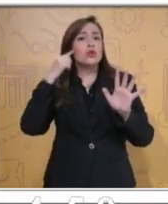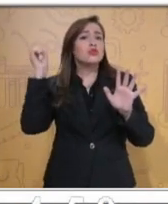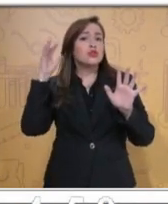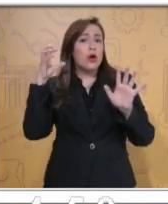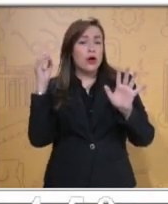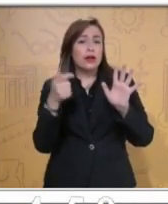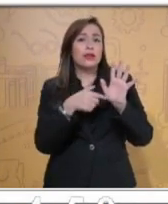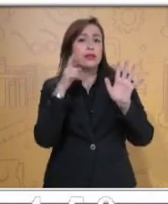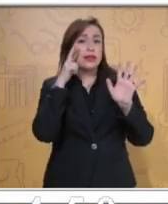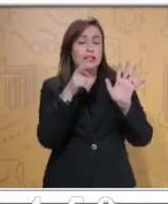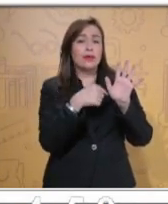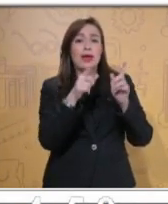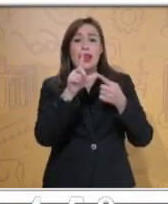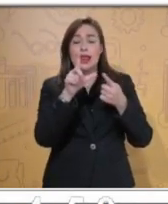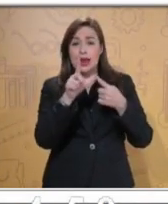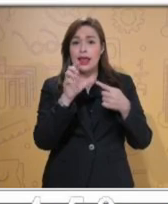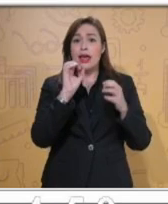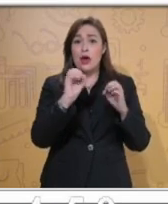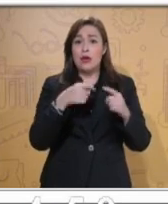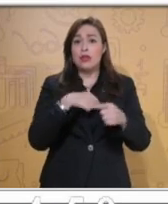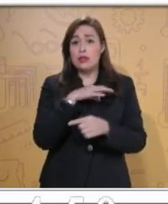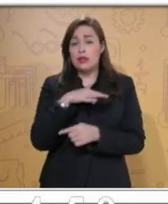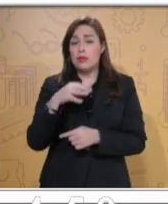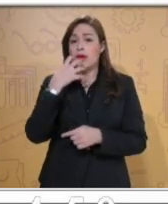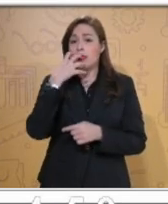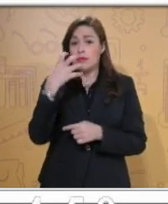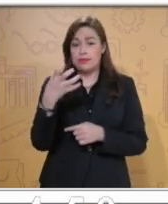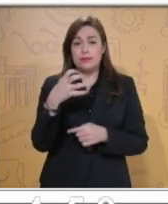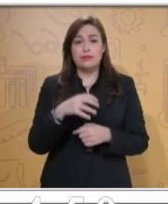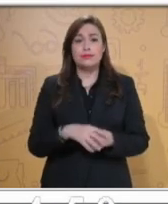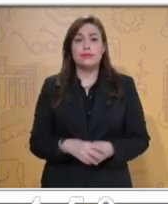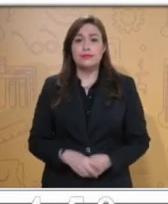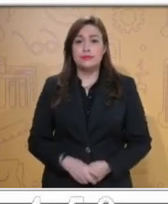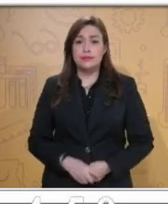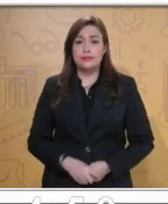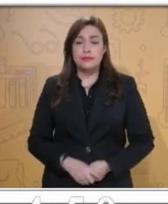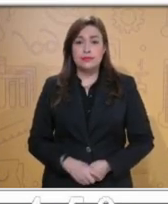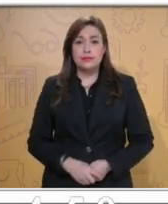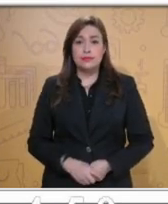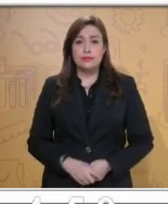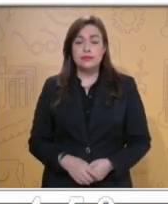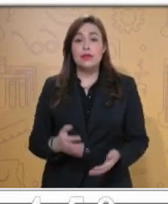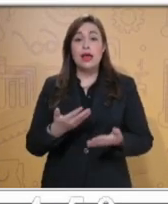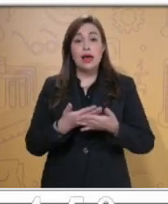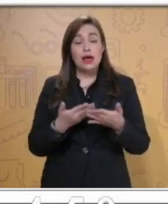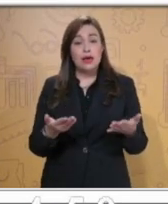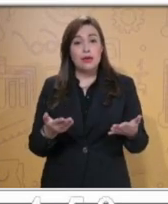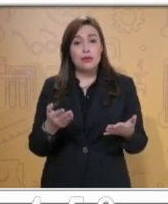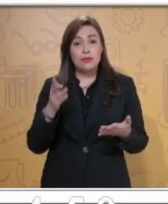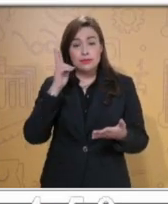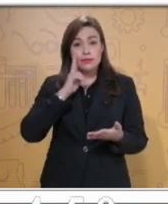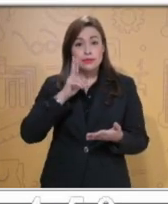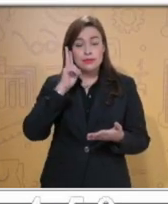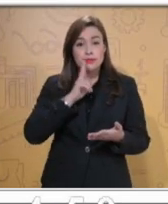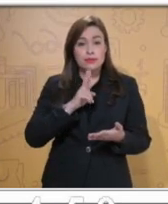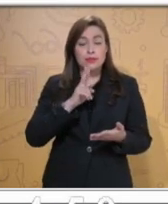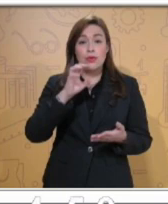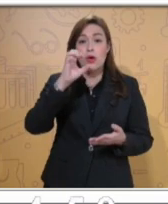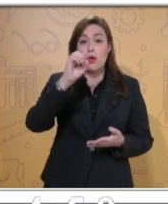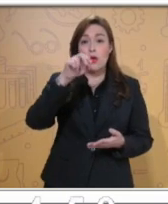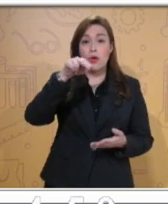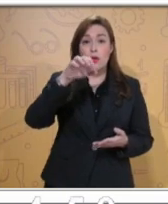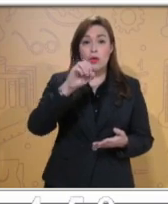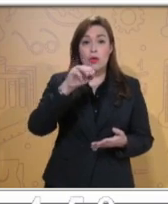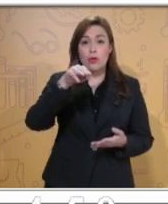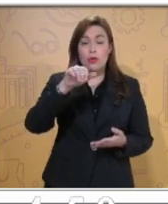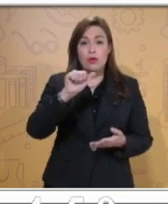number 14, also to represent a fight. Well, now let's match the onomatopoeias with the objects.